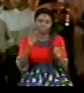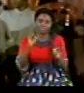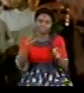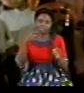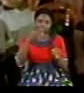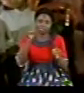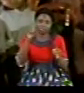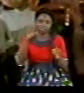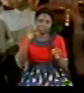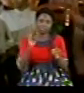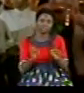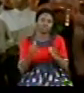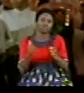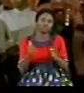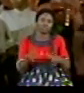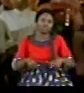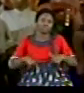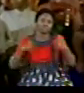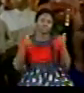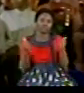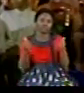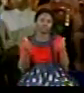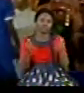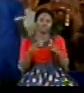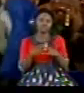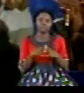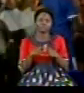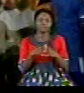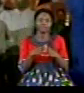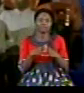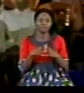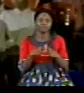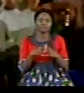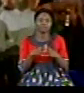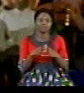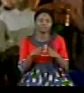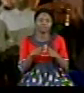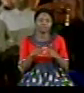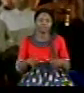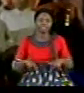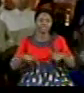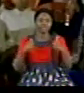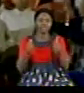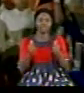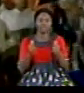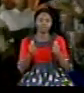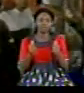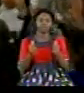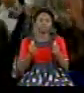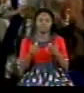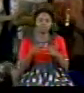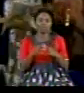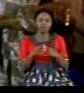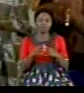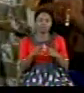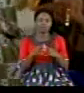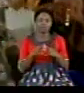Live. Southeast Nigeria. We'll take you live to Enugu State.